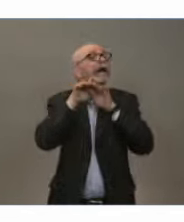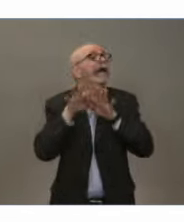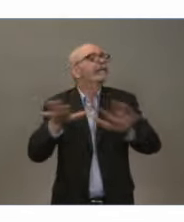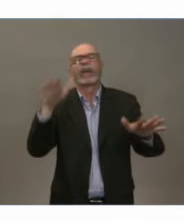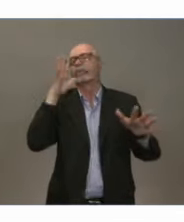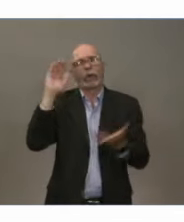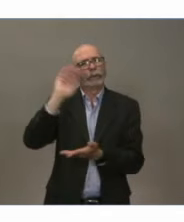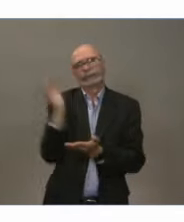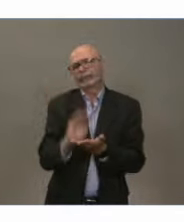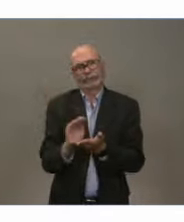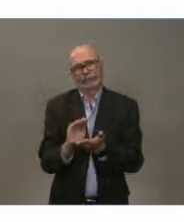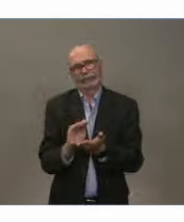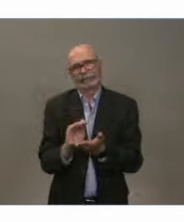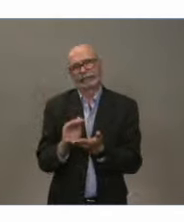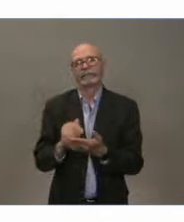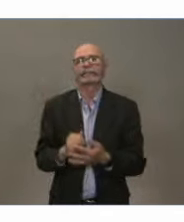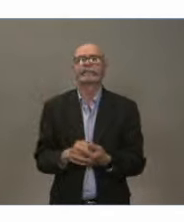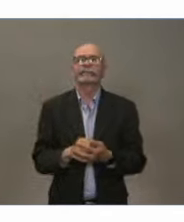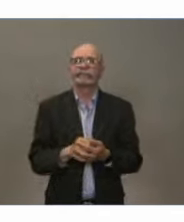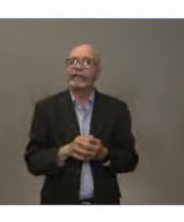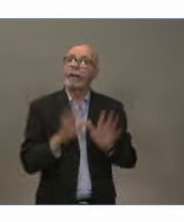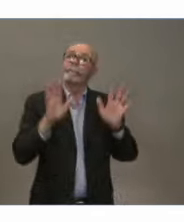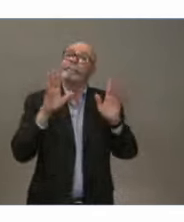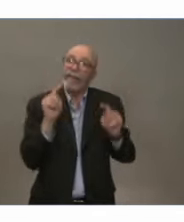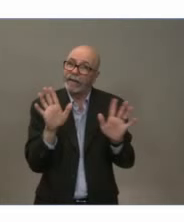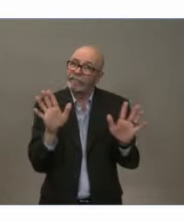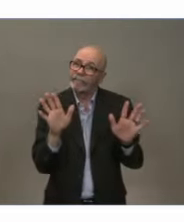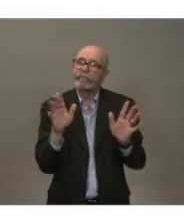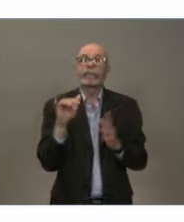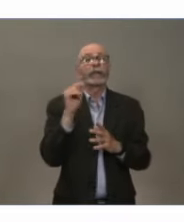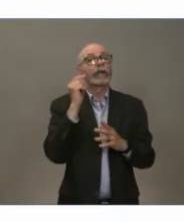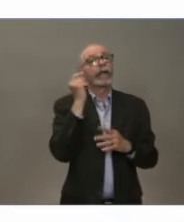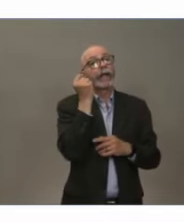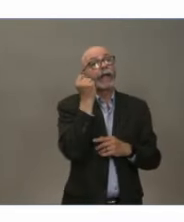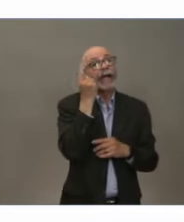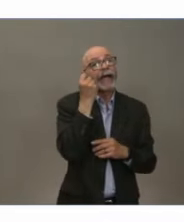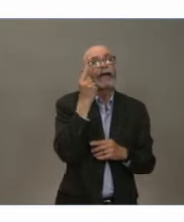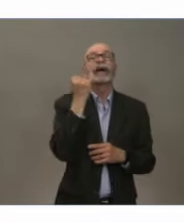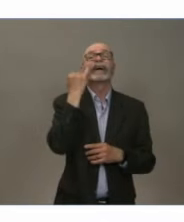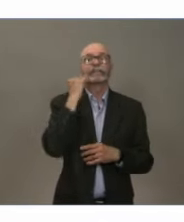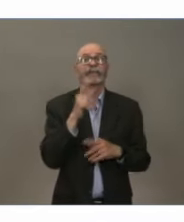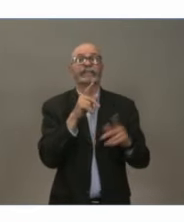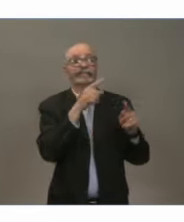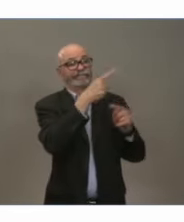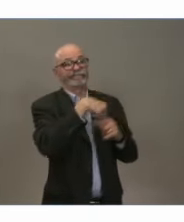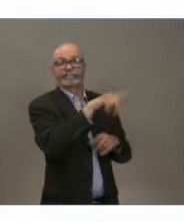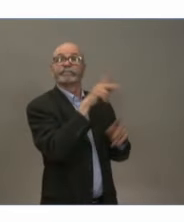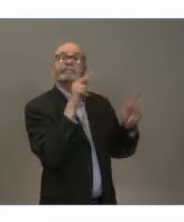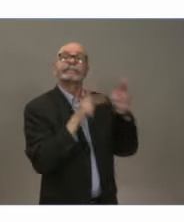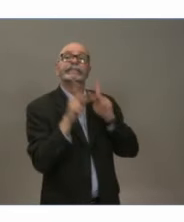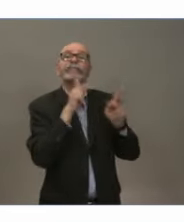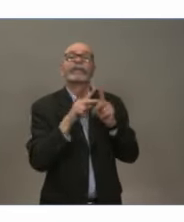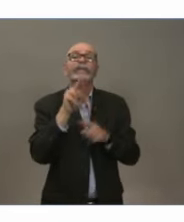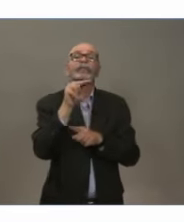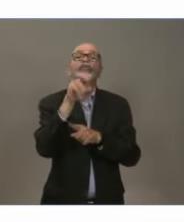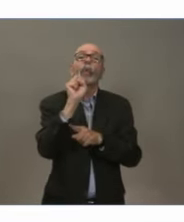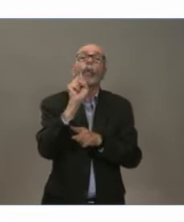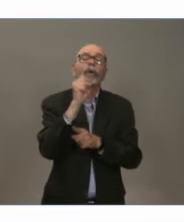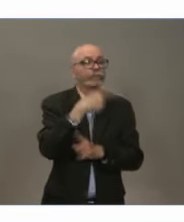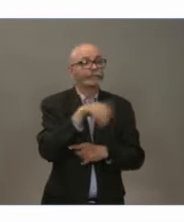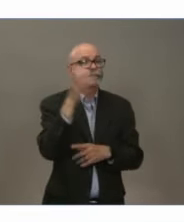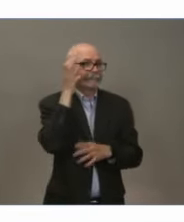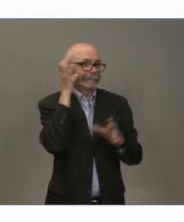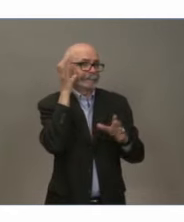along with it's the other half going along with the strong public health measures that all Nova Scotians are doing, and it's those